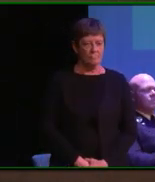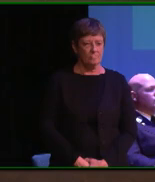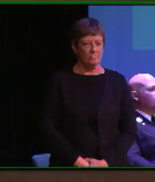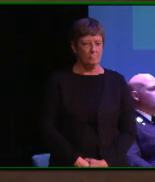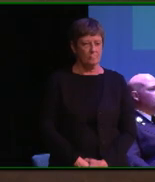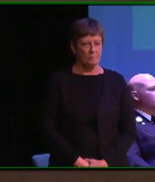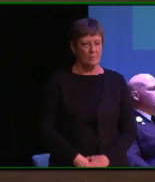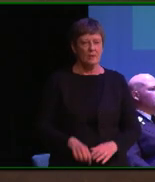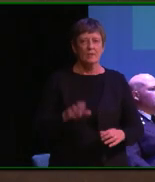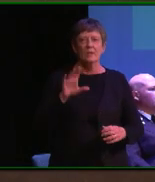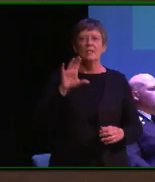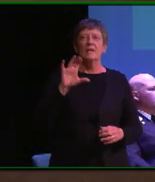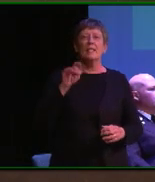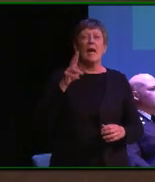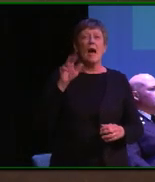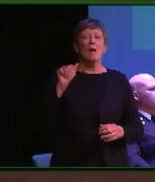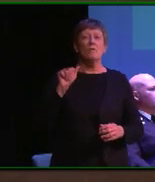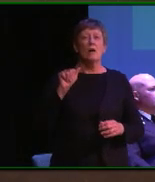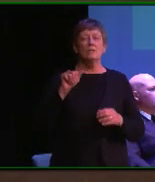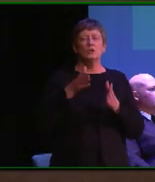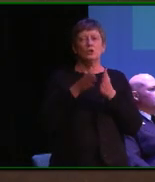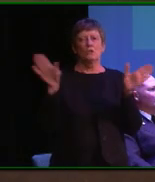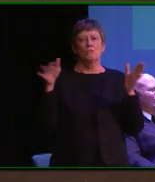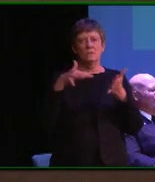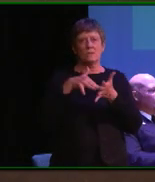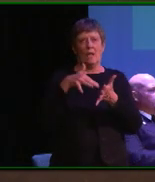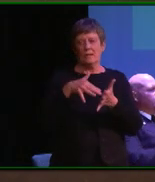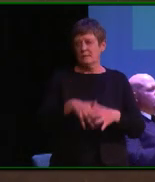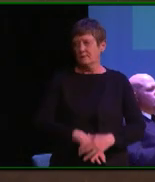Cara Underhill, General Studies.